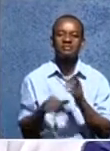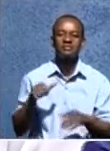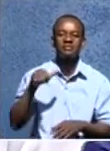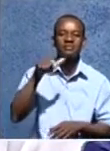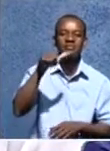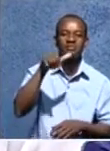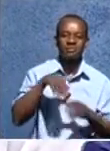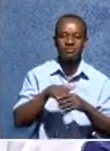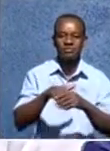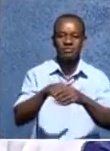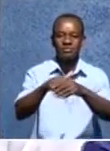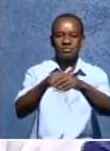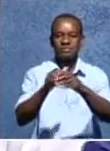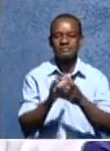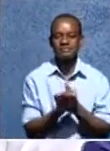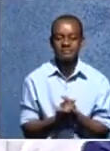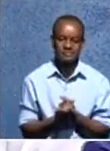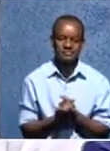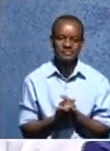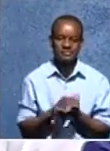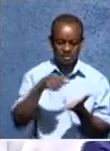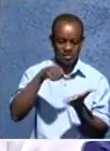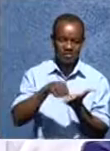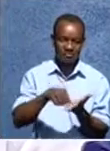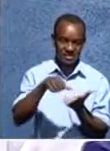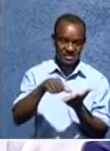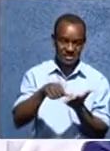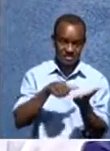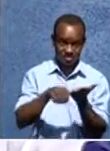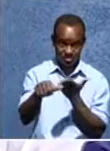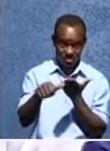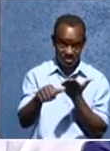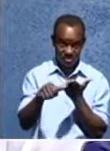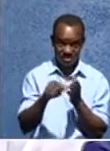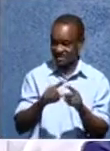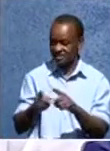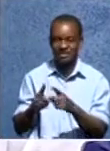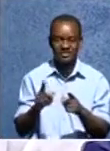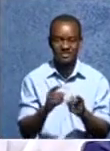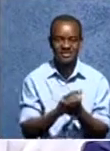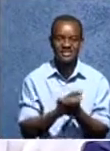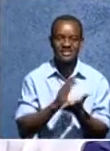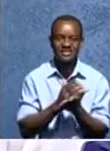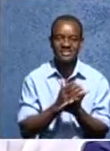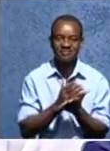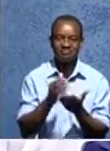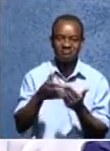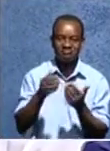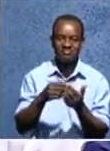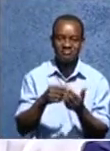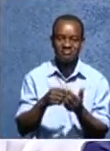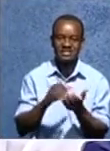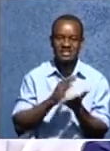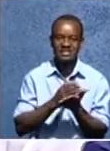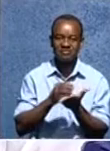think we've been told to keep your prices as normal as they are, because they are far more affordable than what has been happening in other